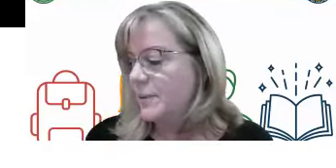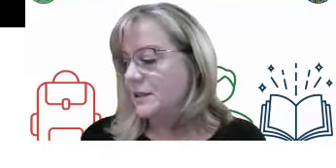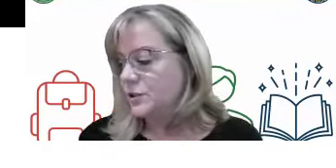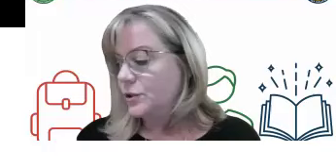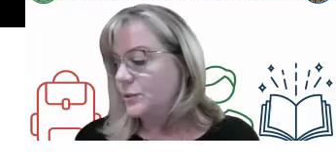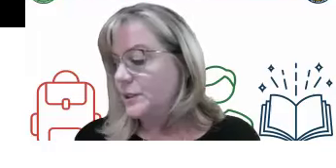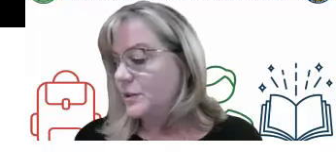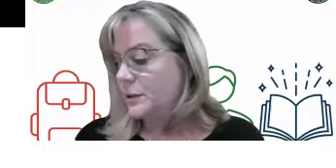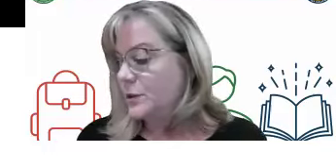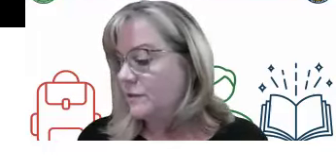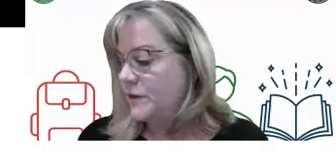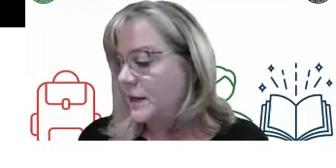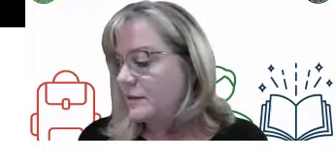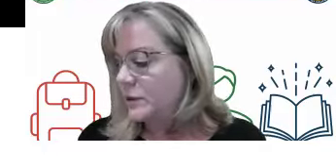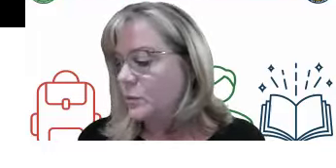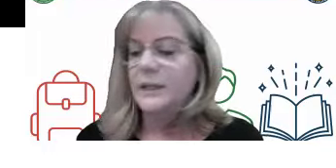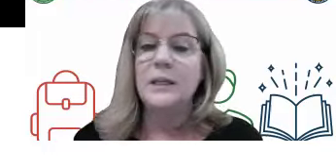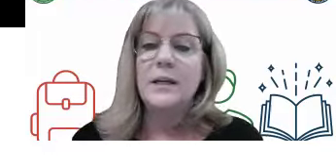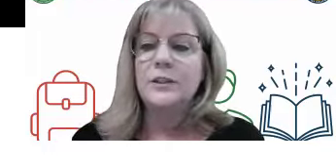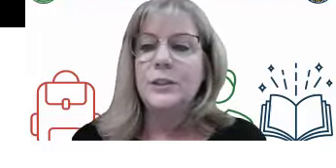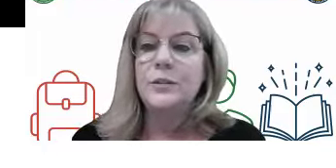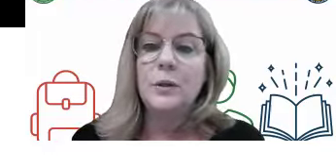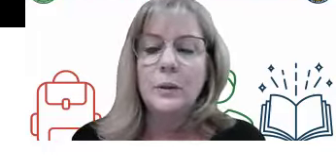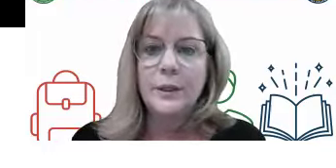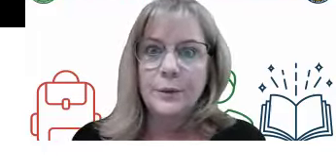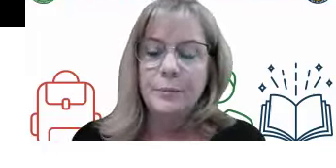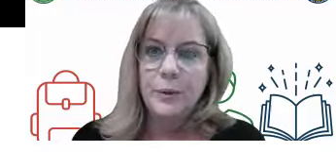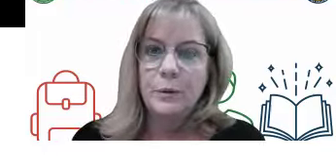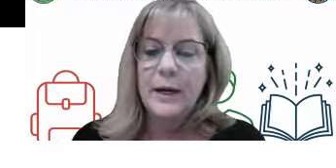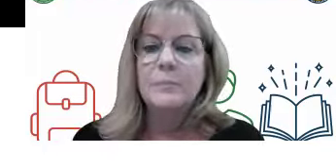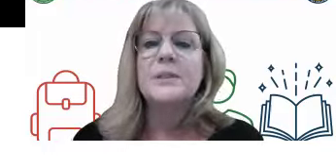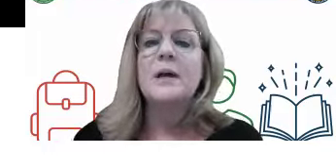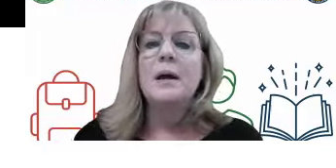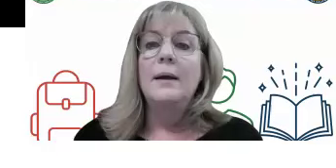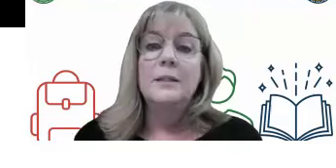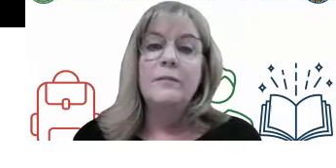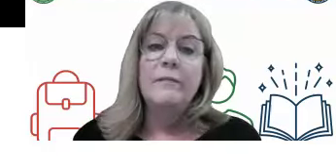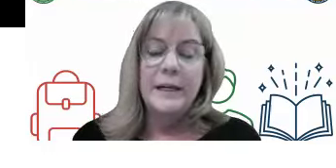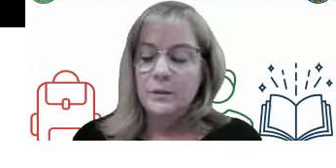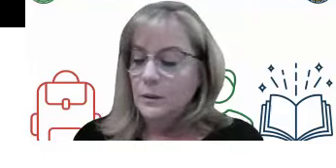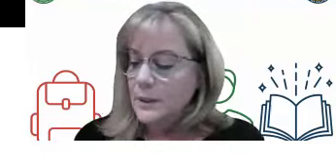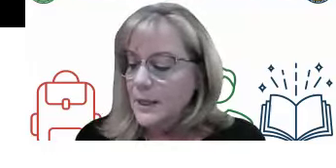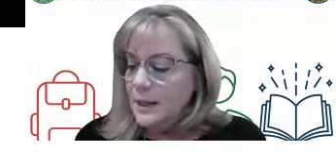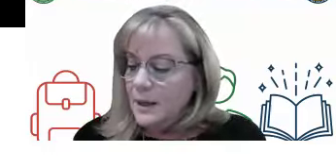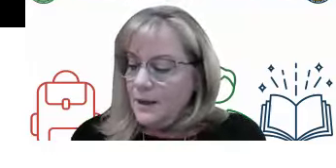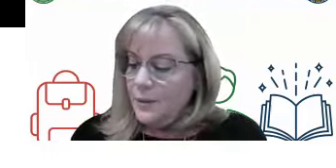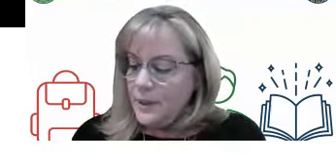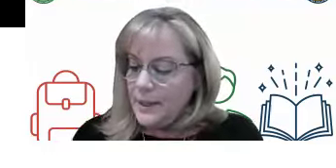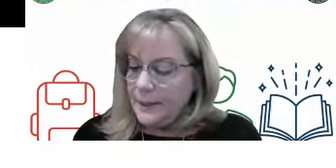homelessness impacts children 0 to 5 and why connection to early learning programs is vital.